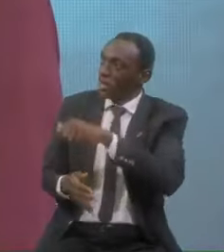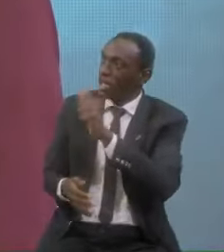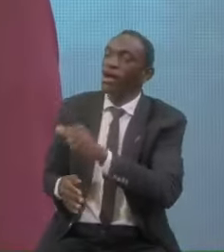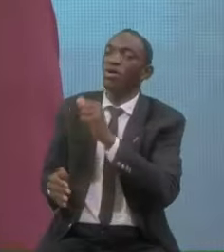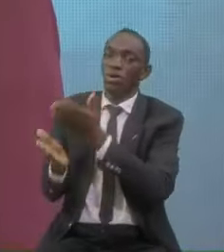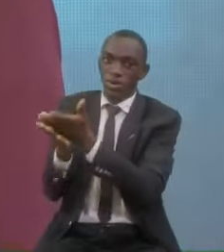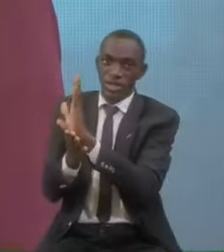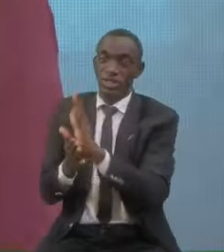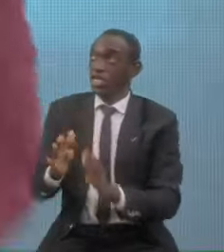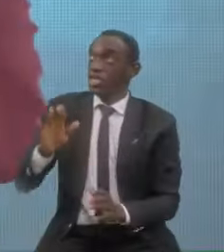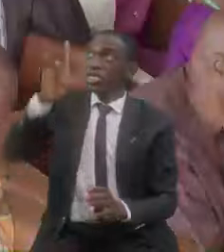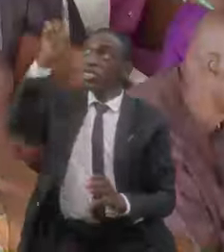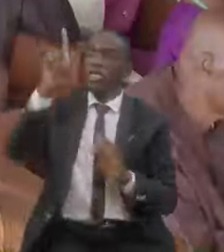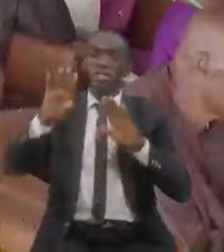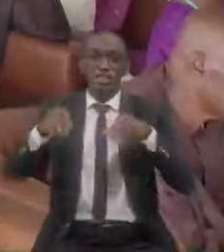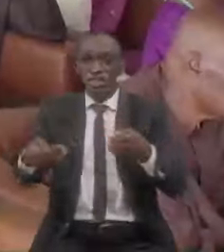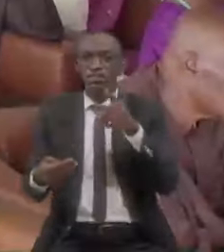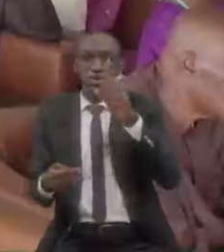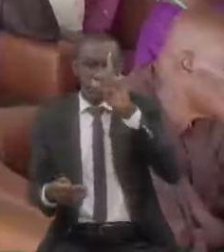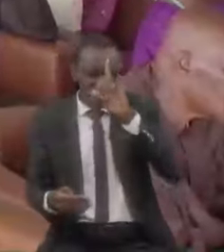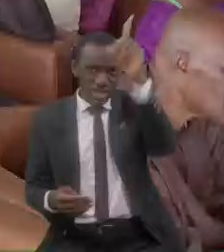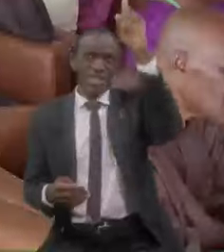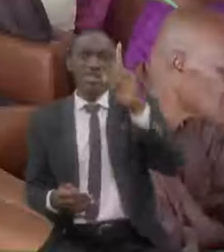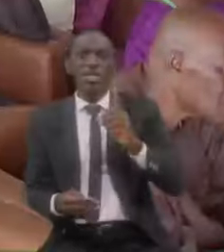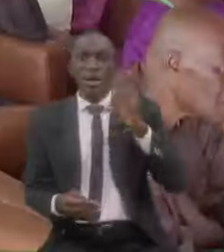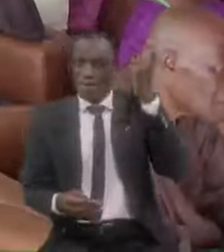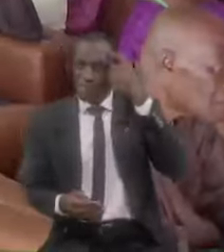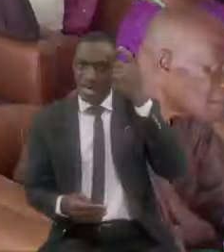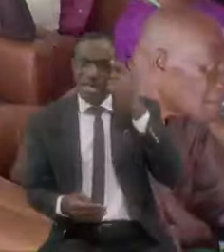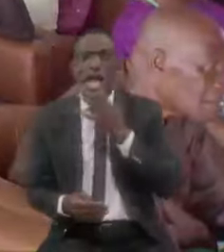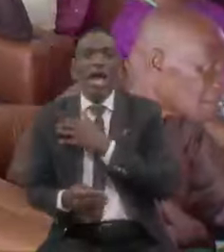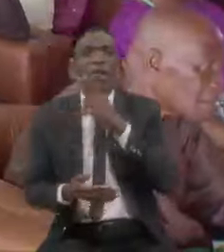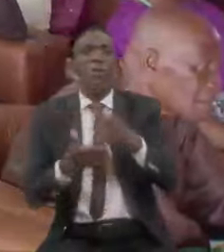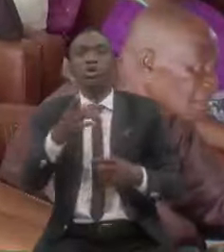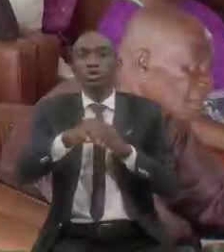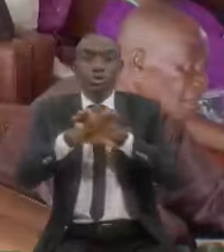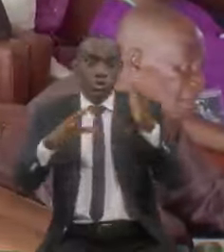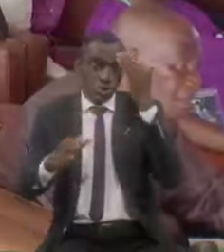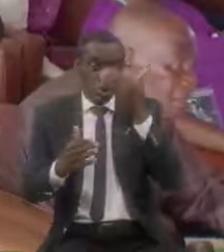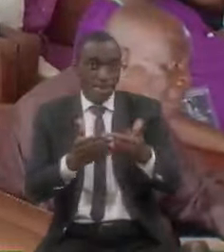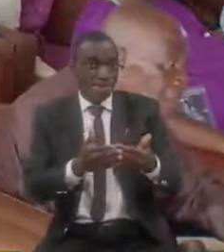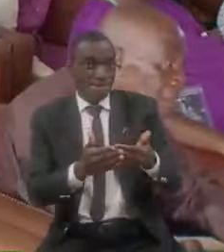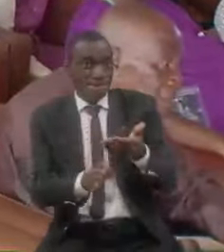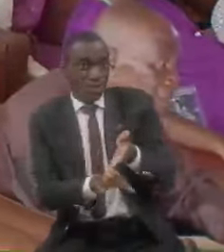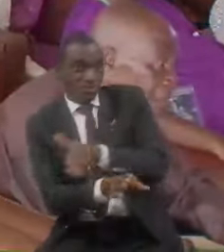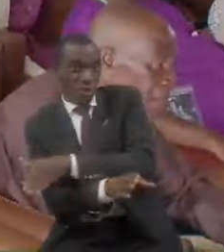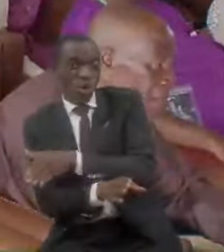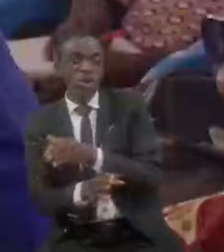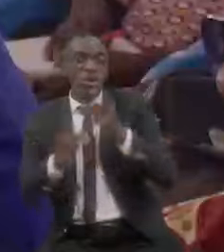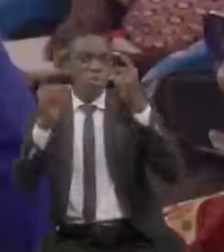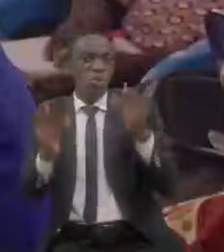brain, it quickens your mind, and the things you didn't know before, quick, it will